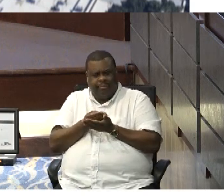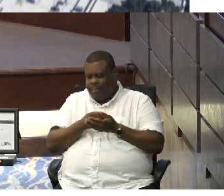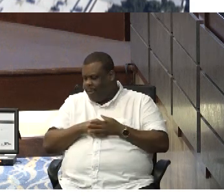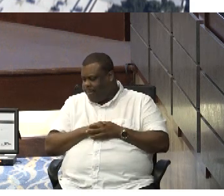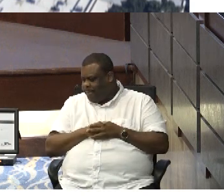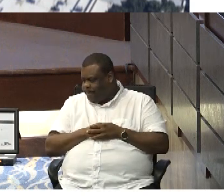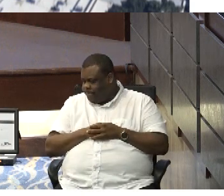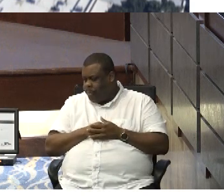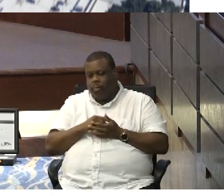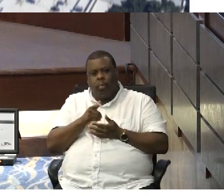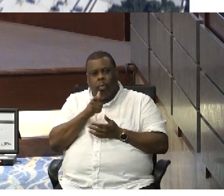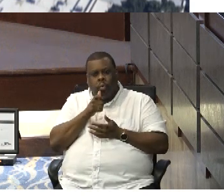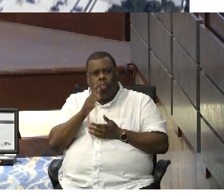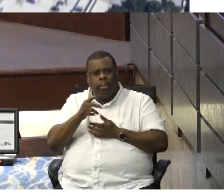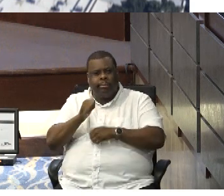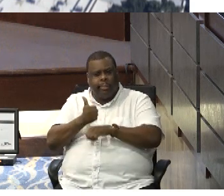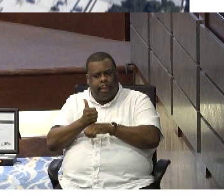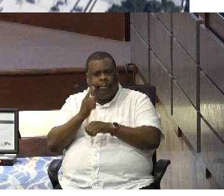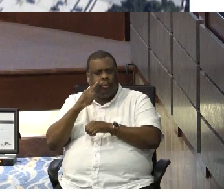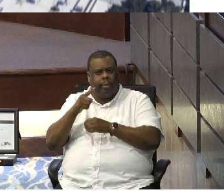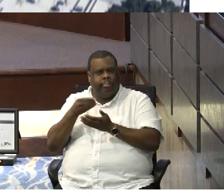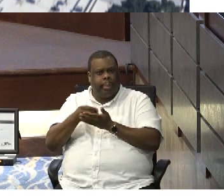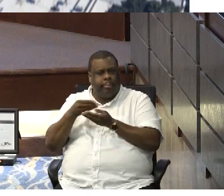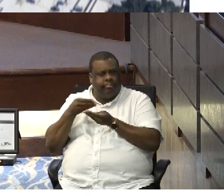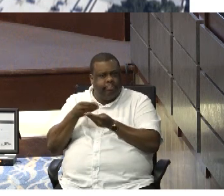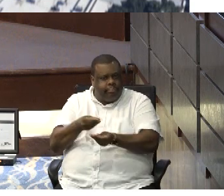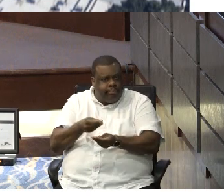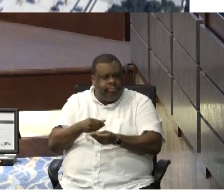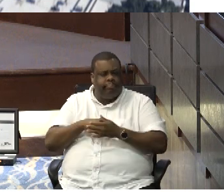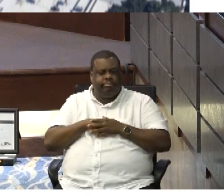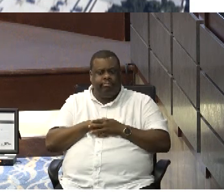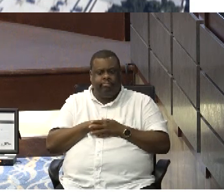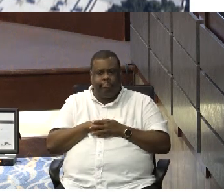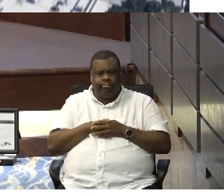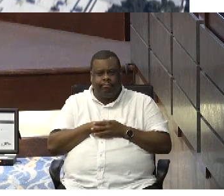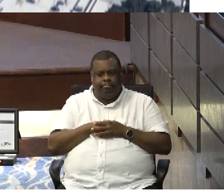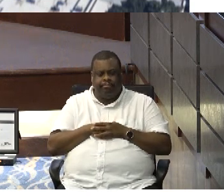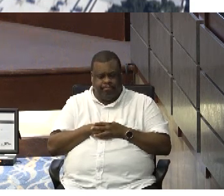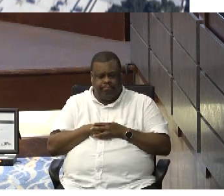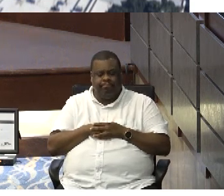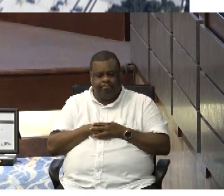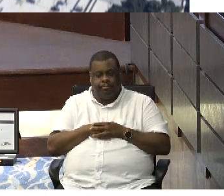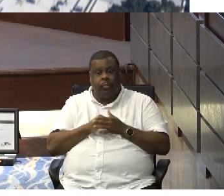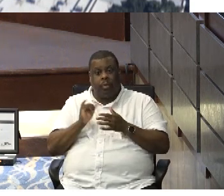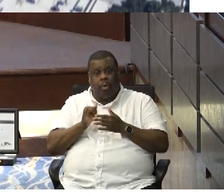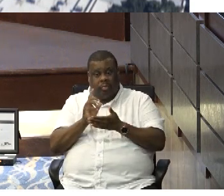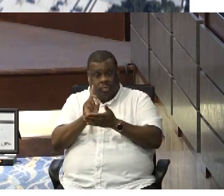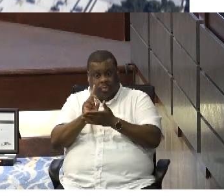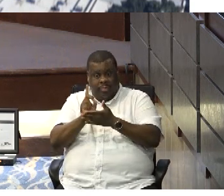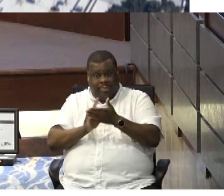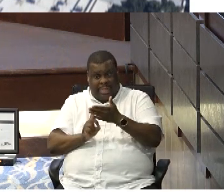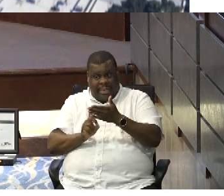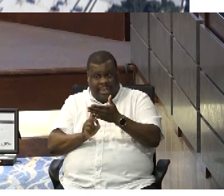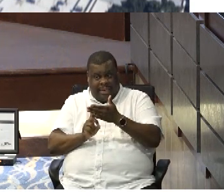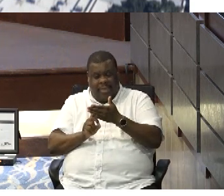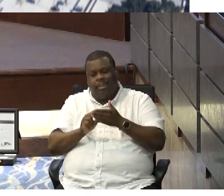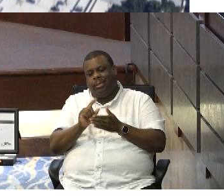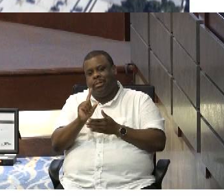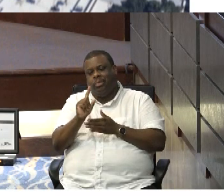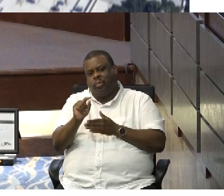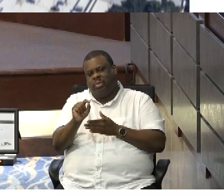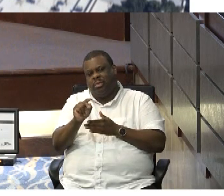challenge and competed with each other to rise to the top of that design challenge in fall of